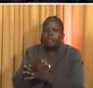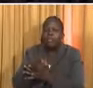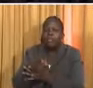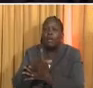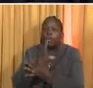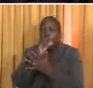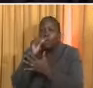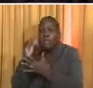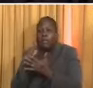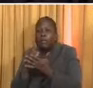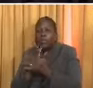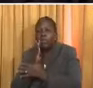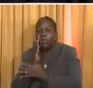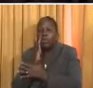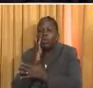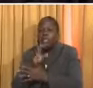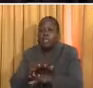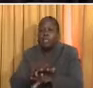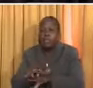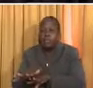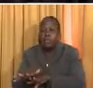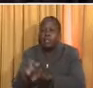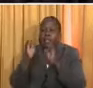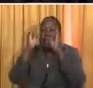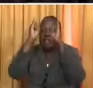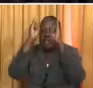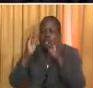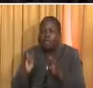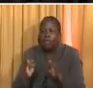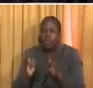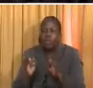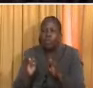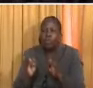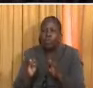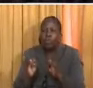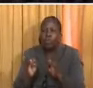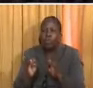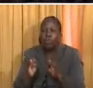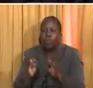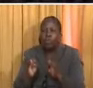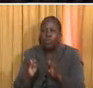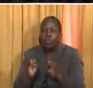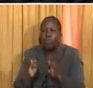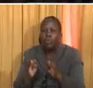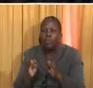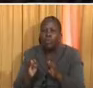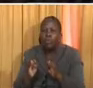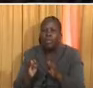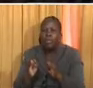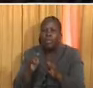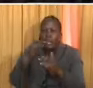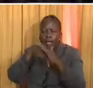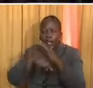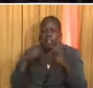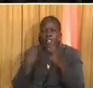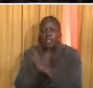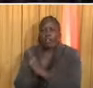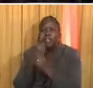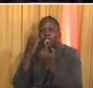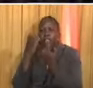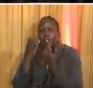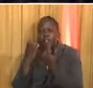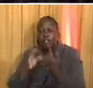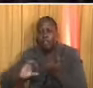ahead and distributed the newly created 70 constituencies to specific counties. It directed